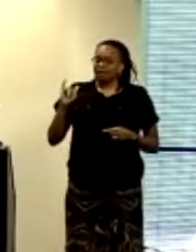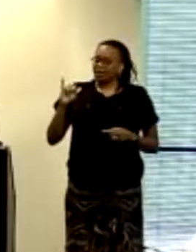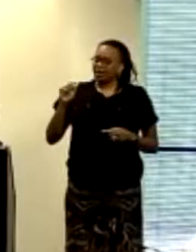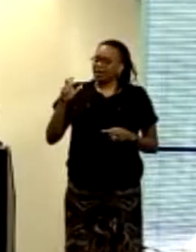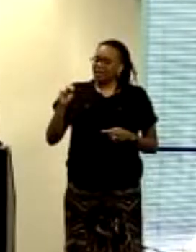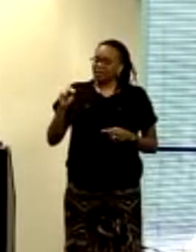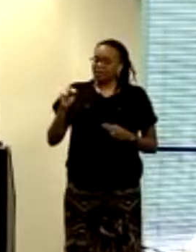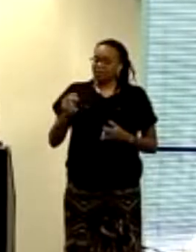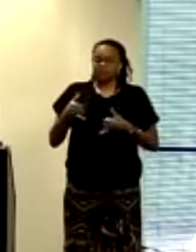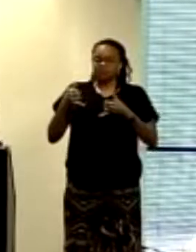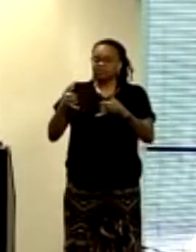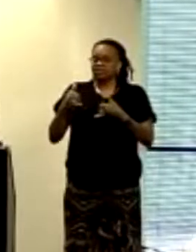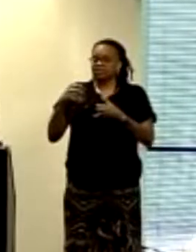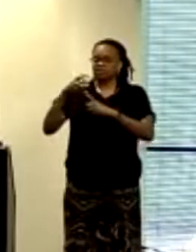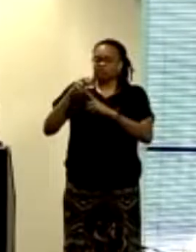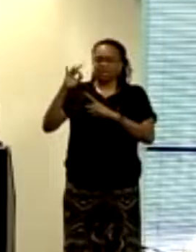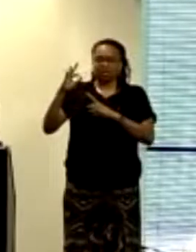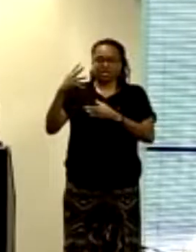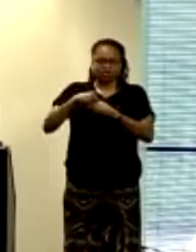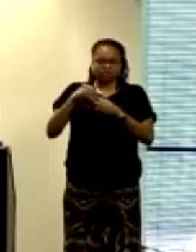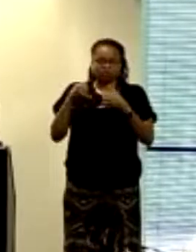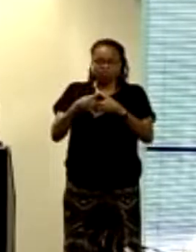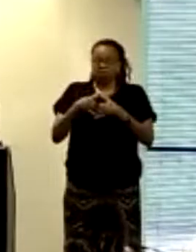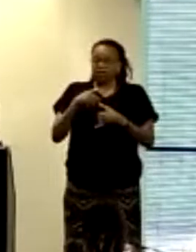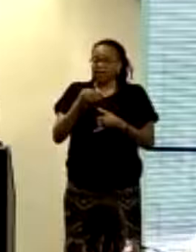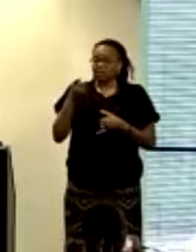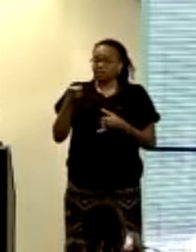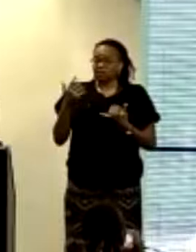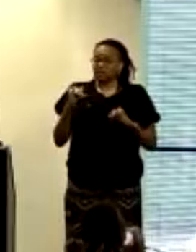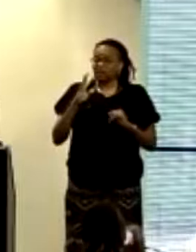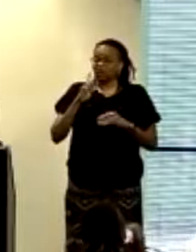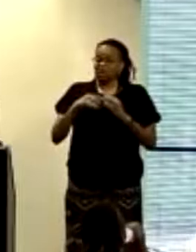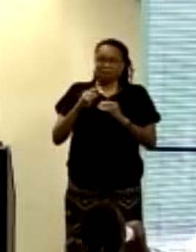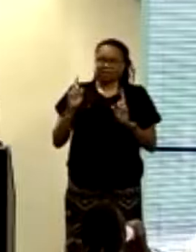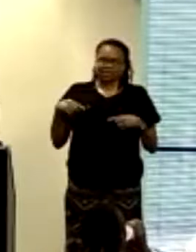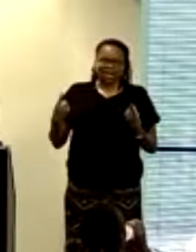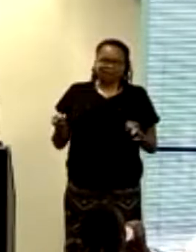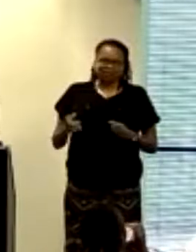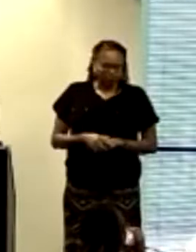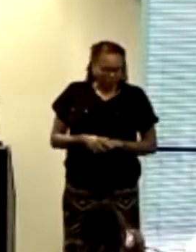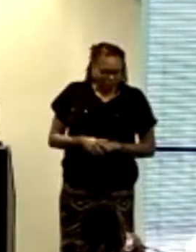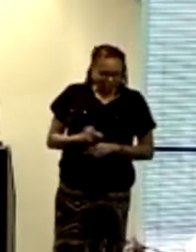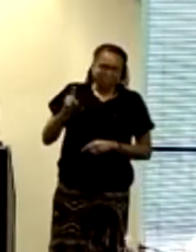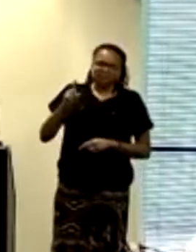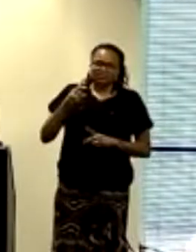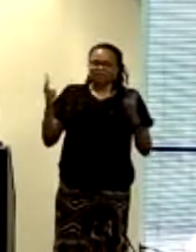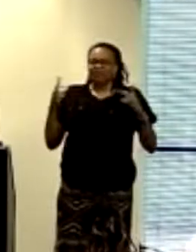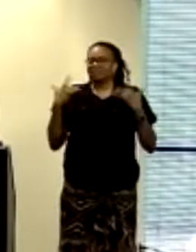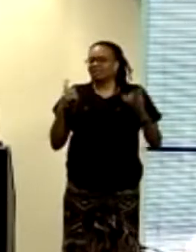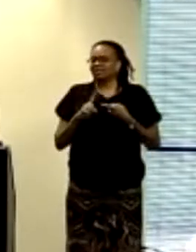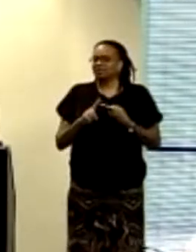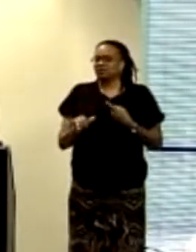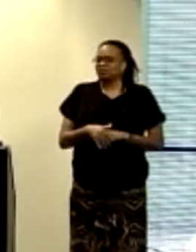the Champion of Inclusion Awards, and she is still talking about it. So she was very excited to do